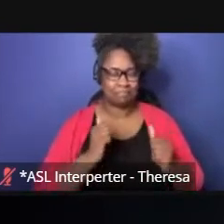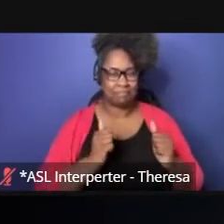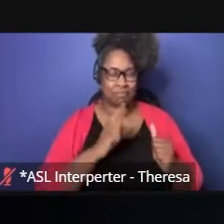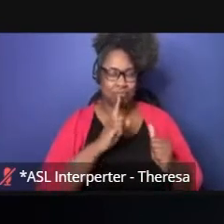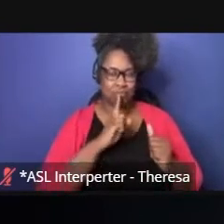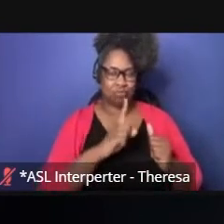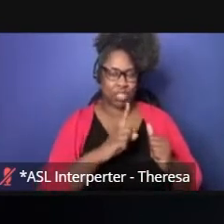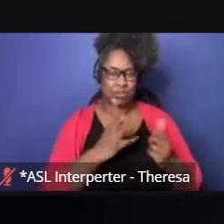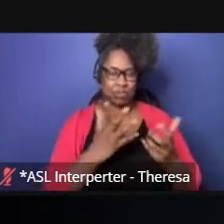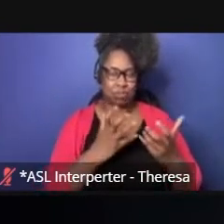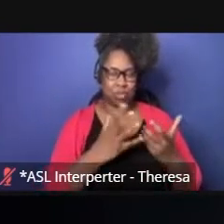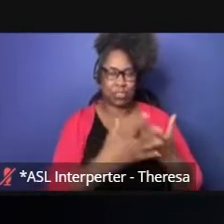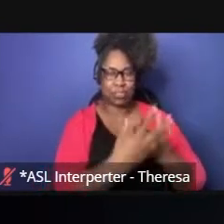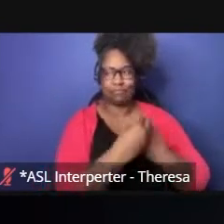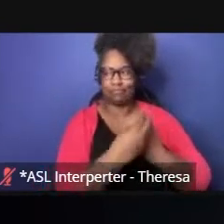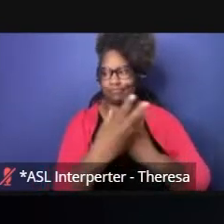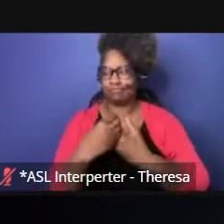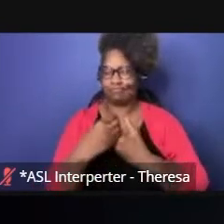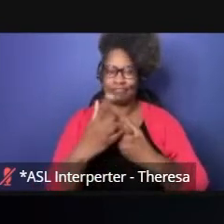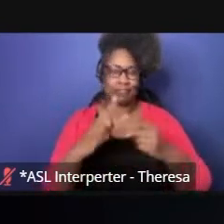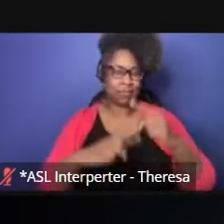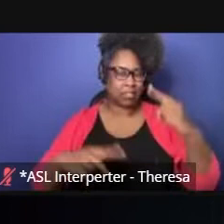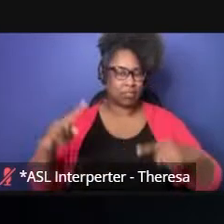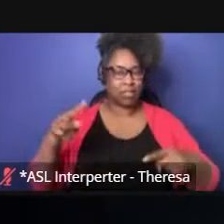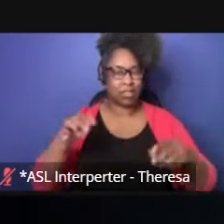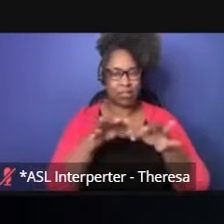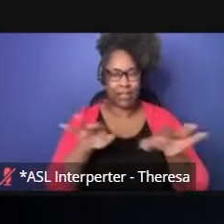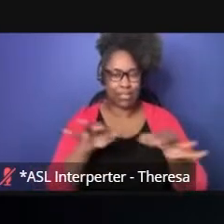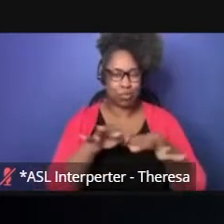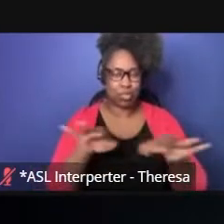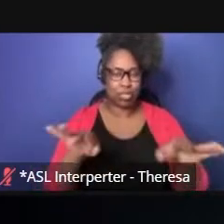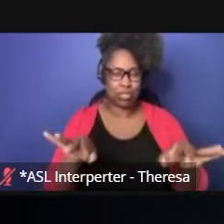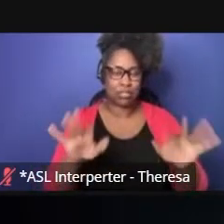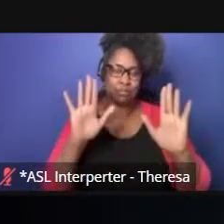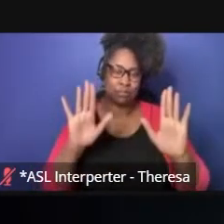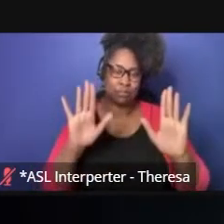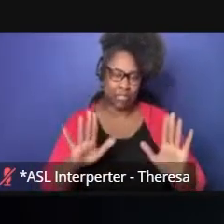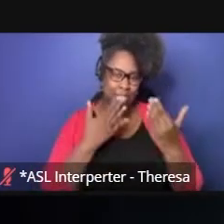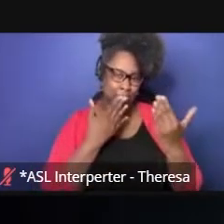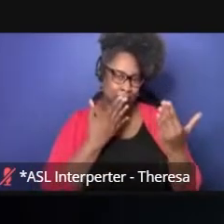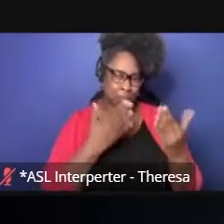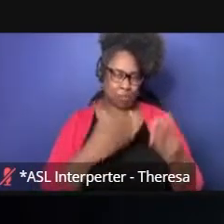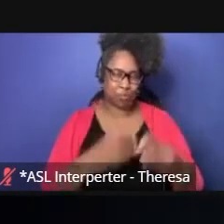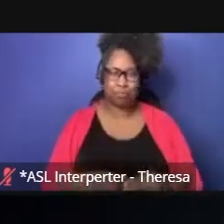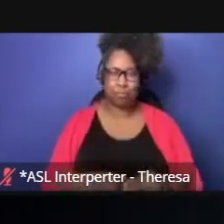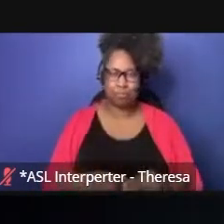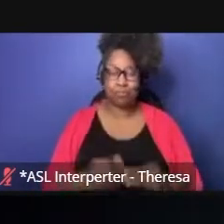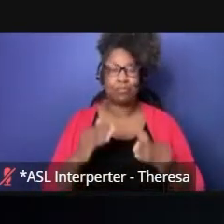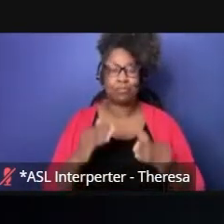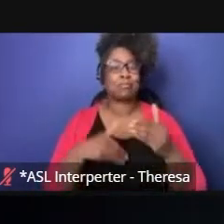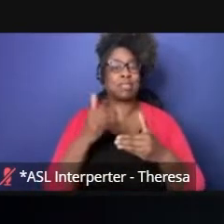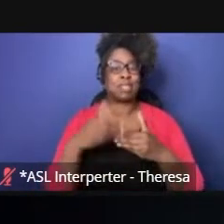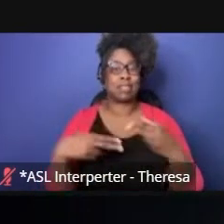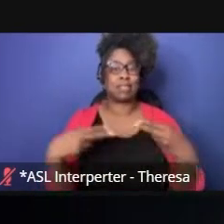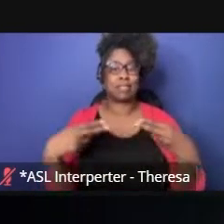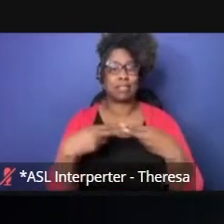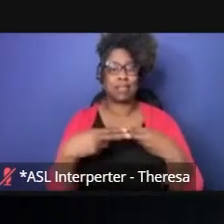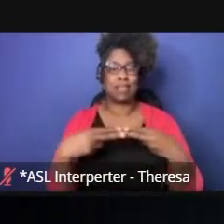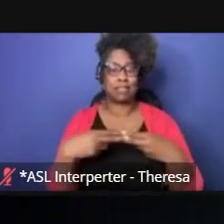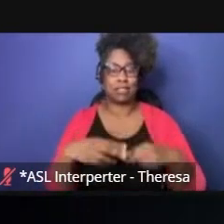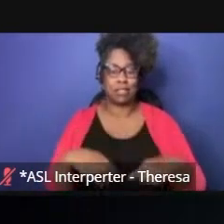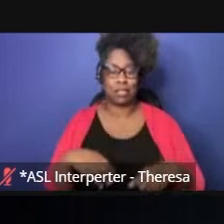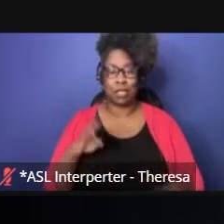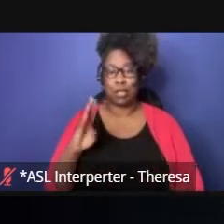being inclusive to different languages. It's amazing. Thank you. All right, next slide. Bullitt